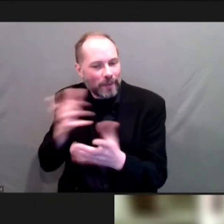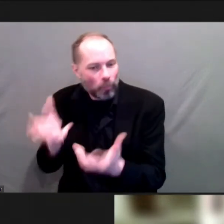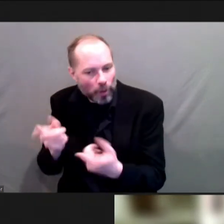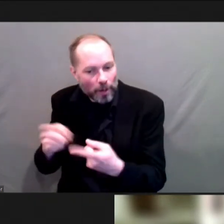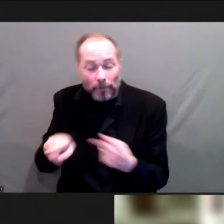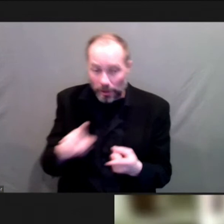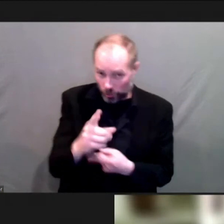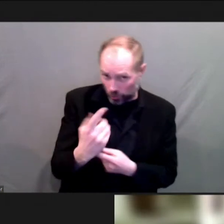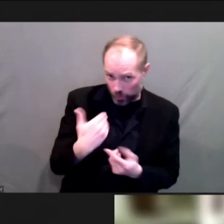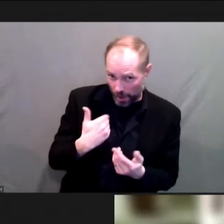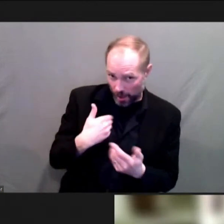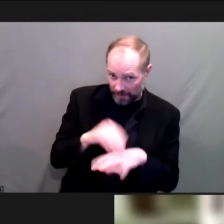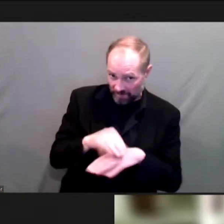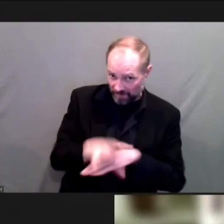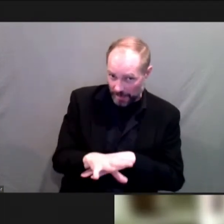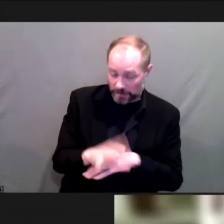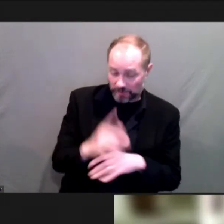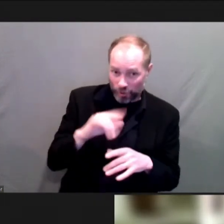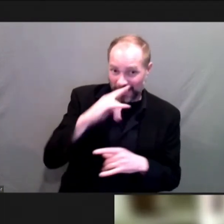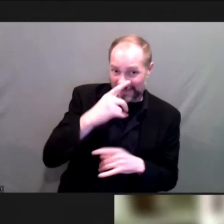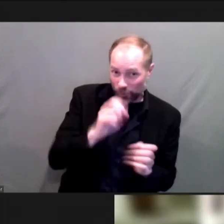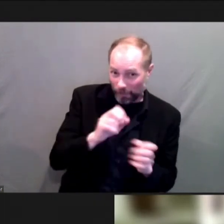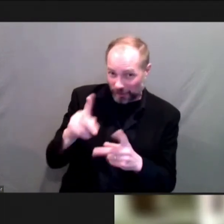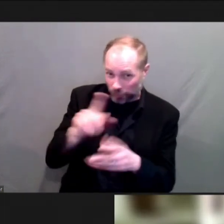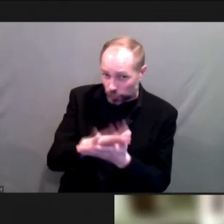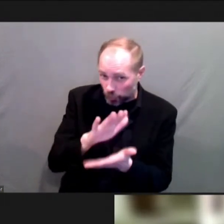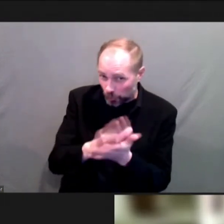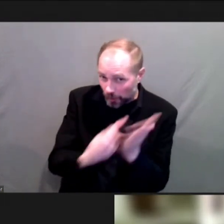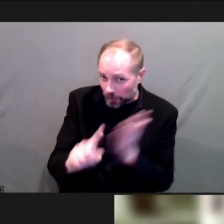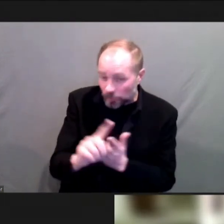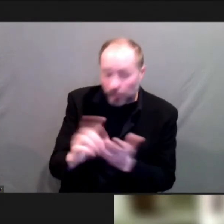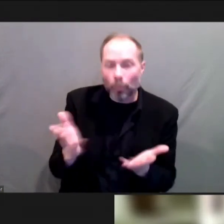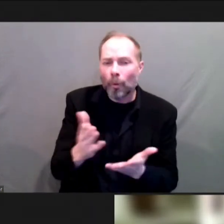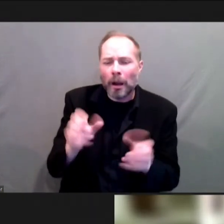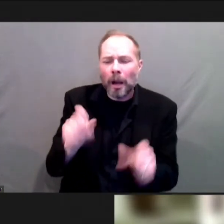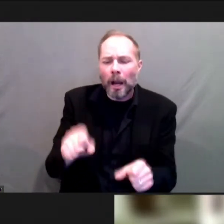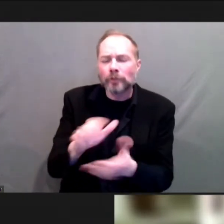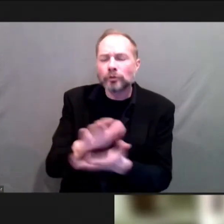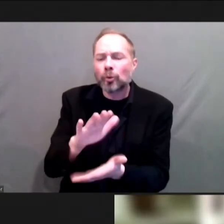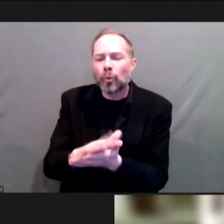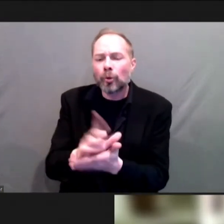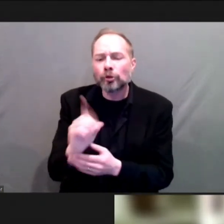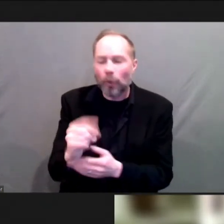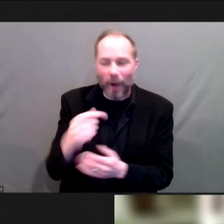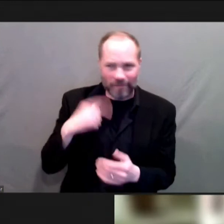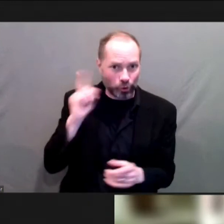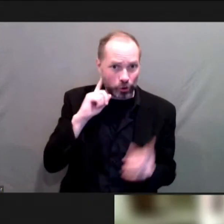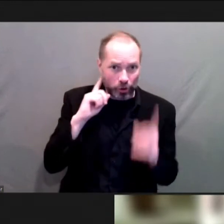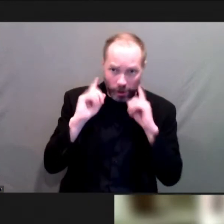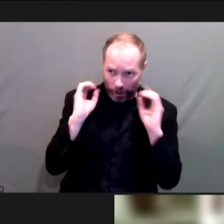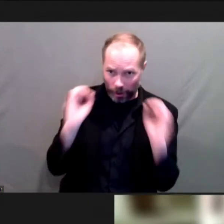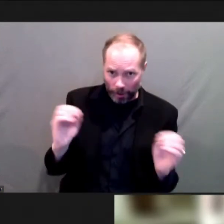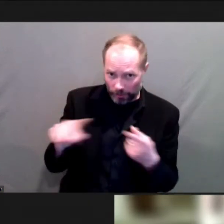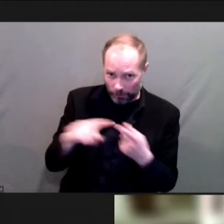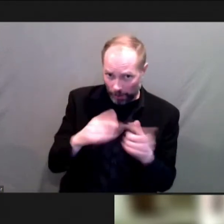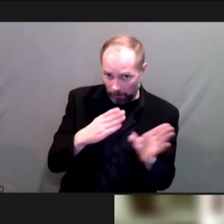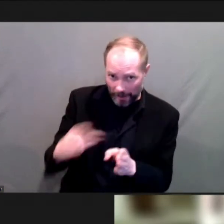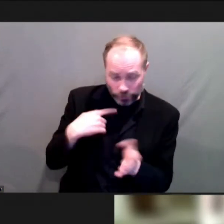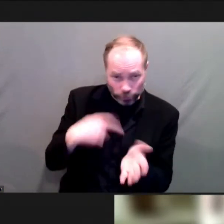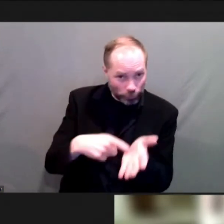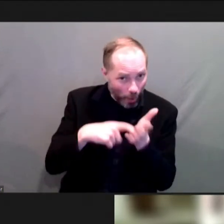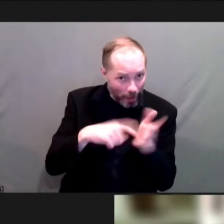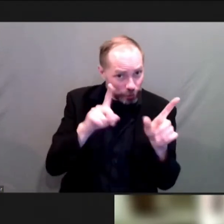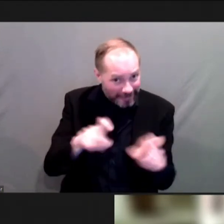back next week? What schools can do? I haven't heard of any putting out plans yet to require